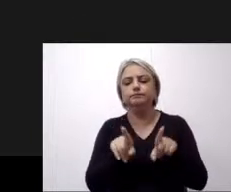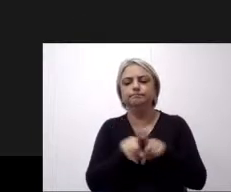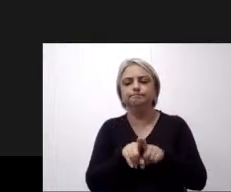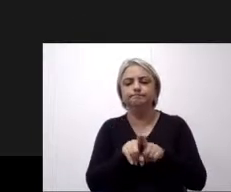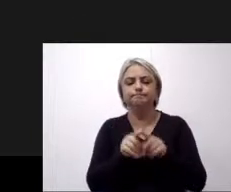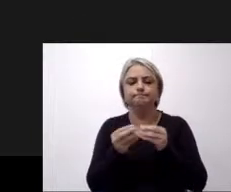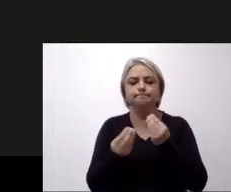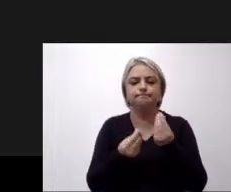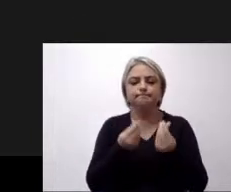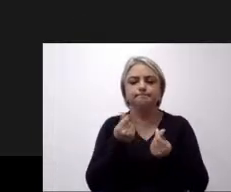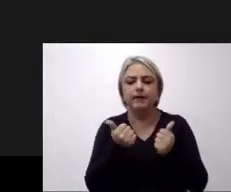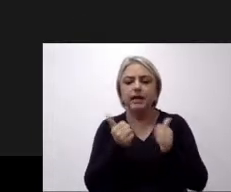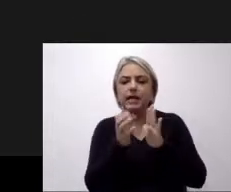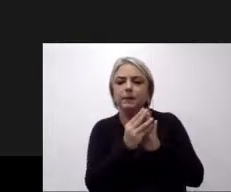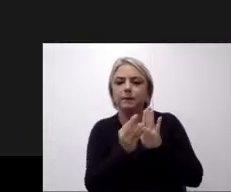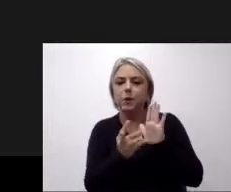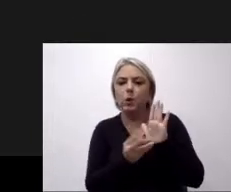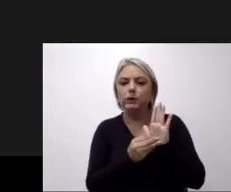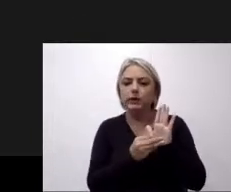not prevalent